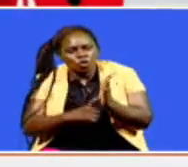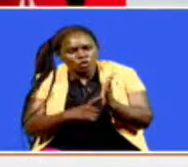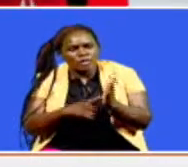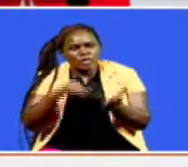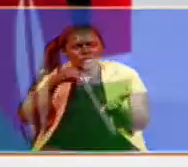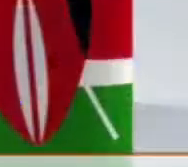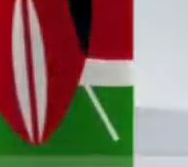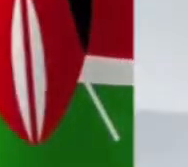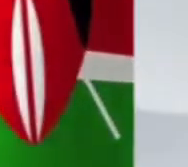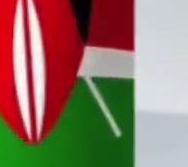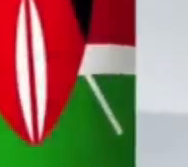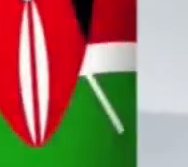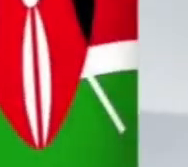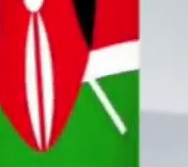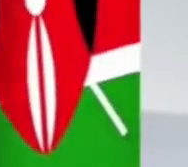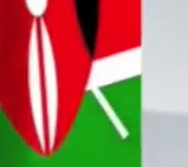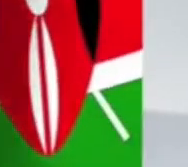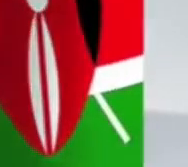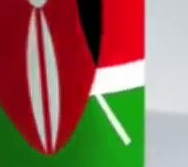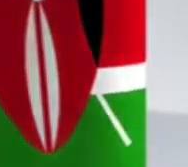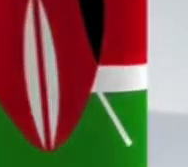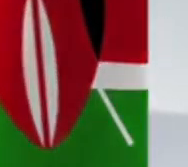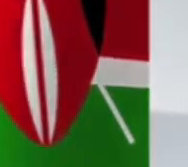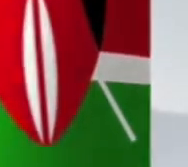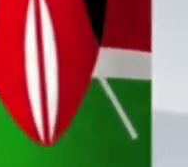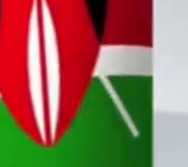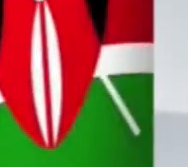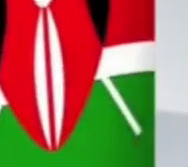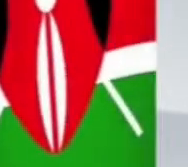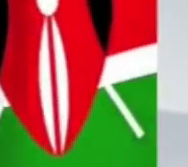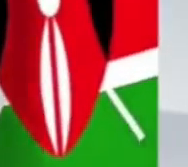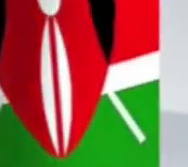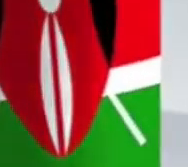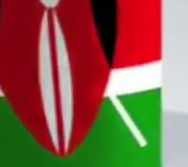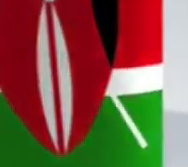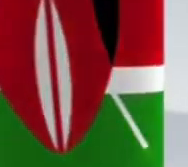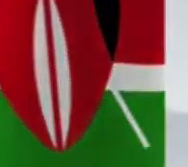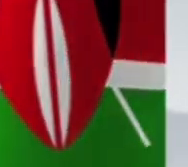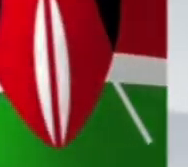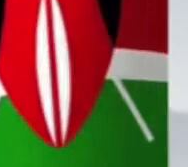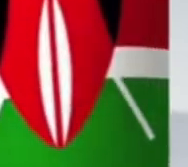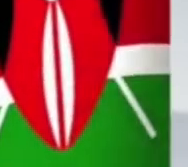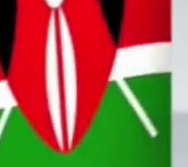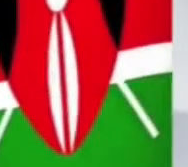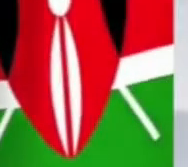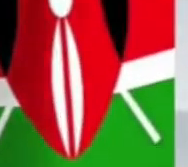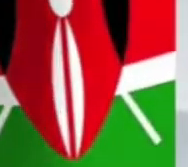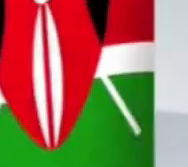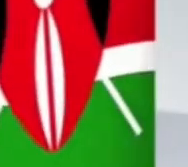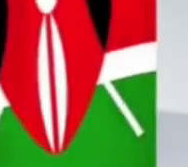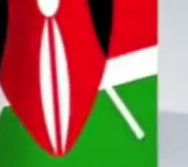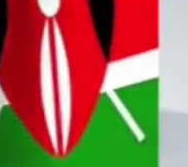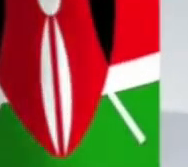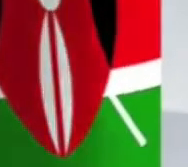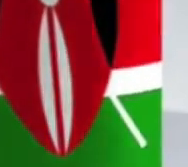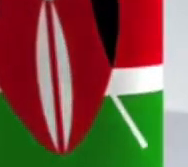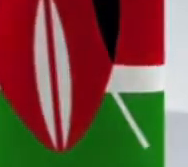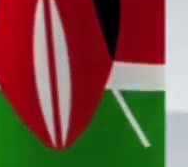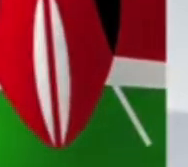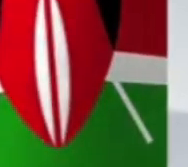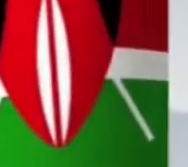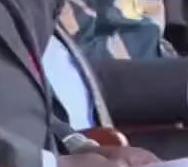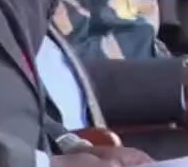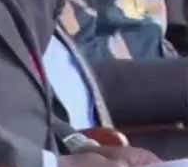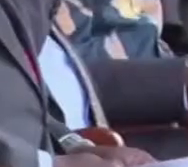them gold medalist Faith Kipyegon, Emmanuel Wanyonyi, Kelvin Kiptum, Dorothy Omondi, and Stephen Waweru,